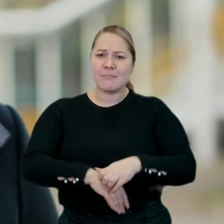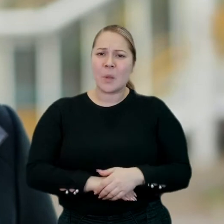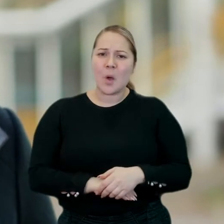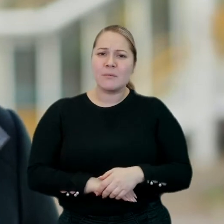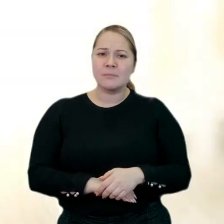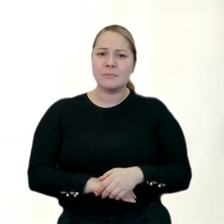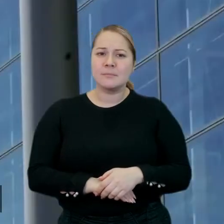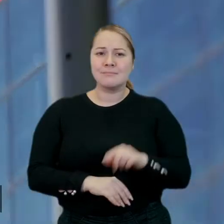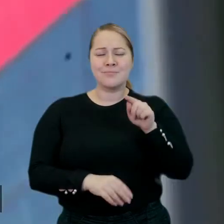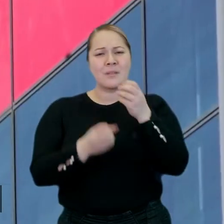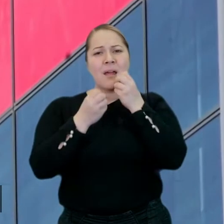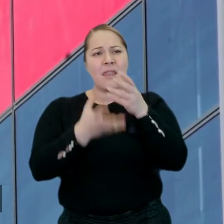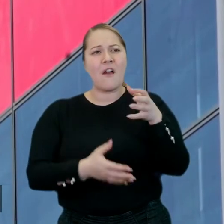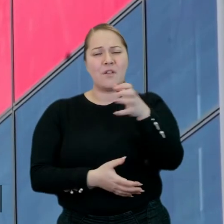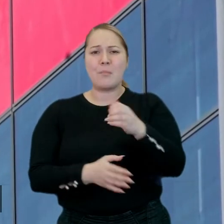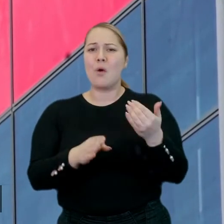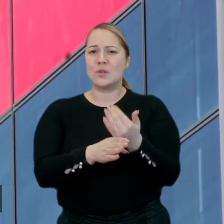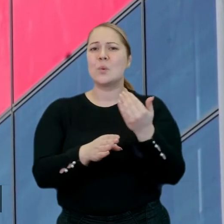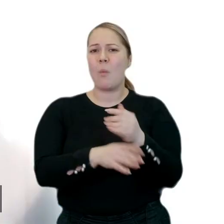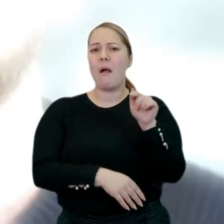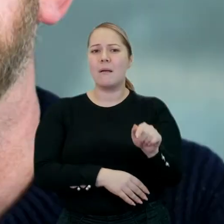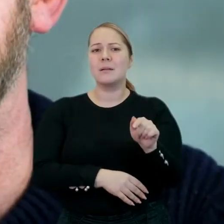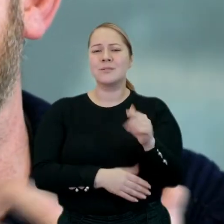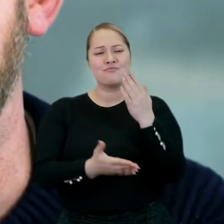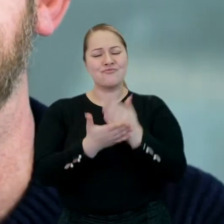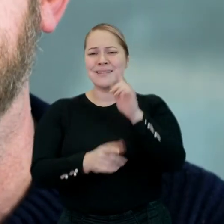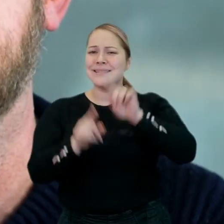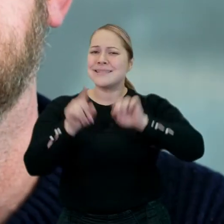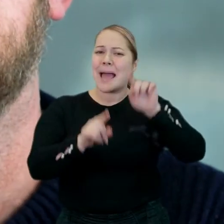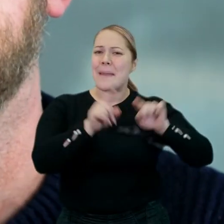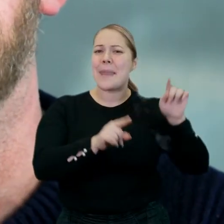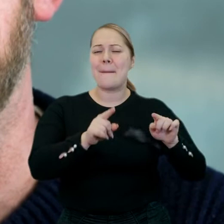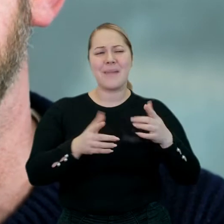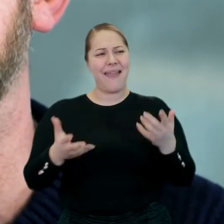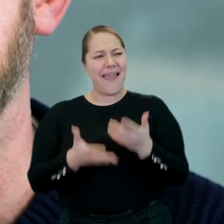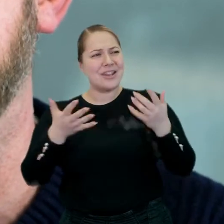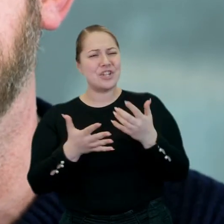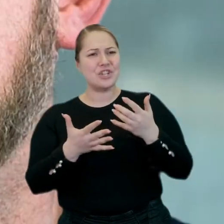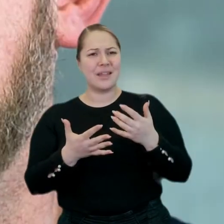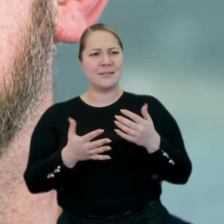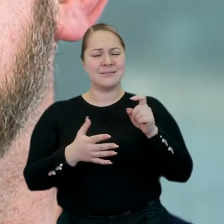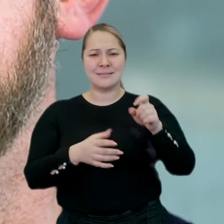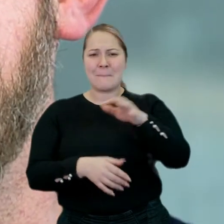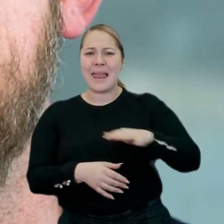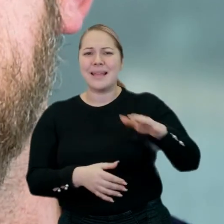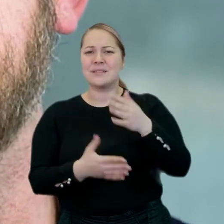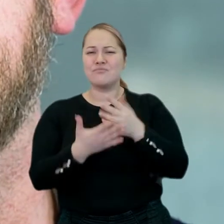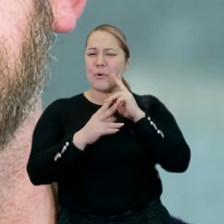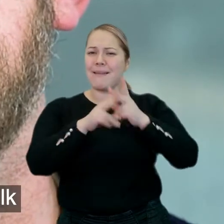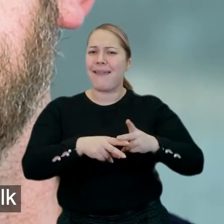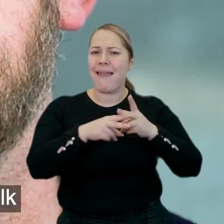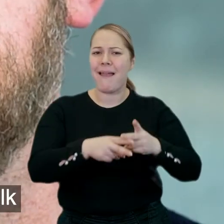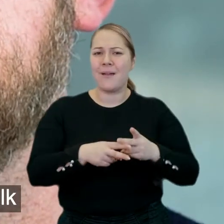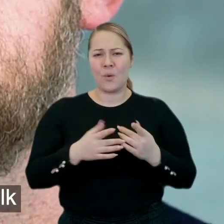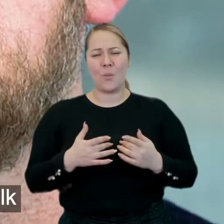don't hesitate. It's a wonderful borough to work for. I think it's really dynamic. There's a real energy to this place, and there's real care.